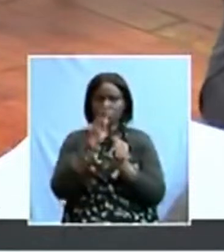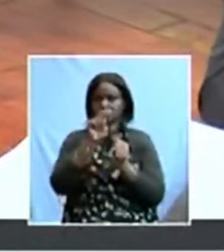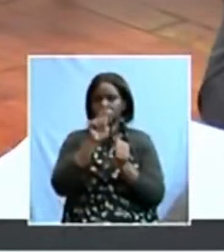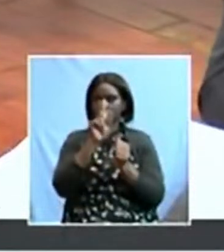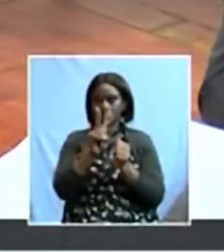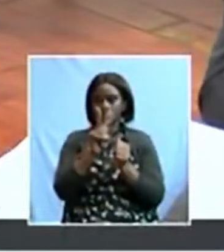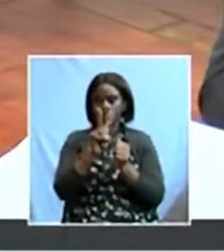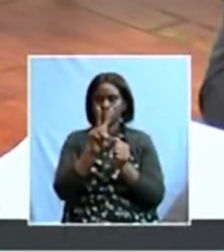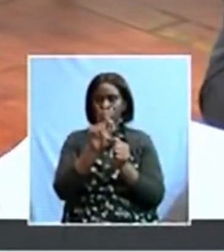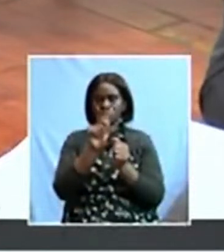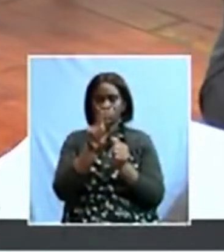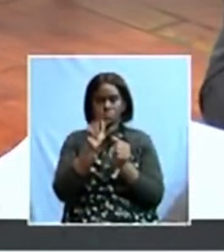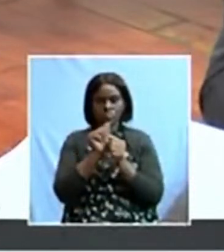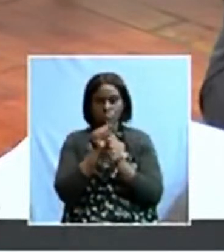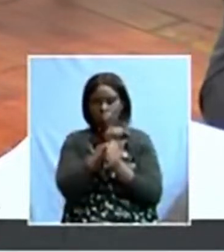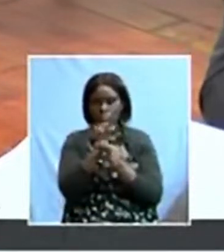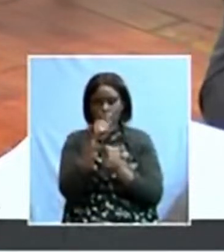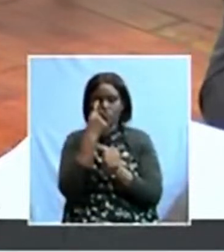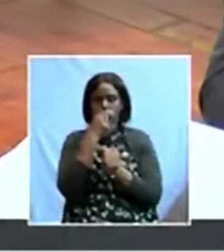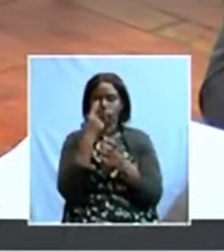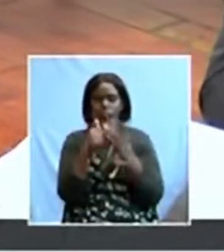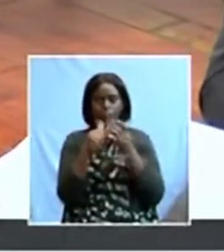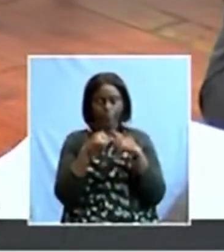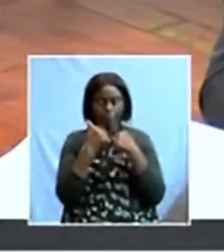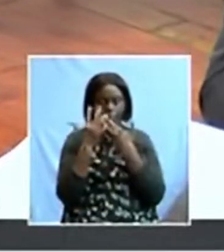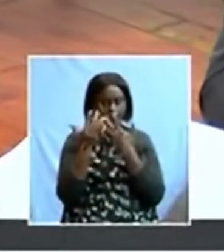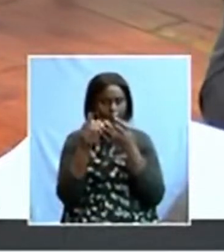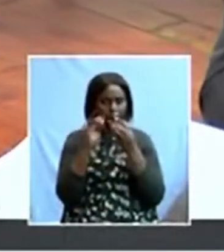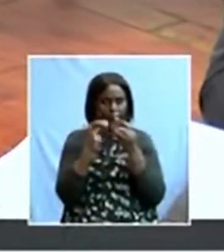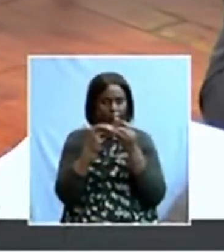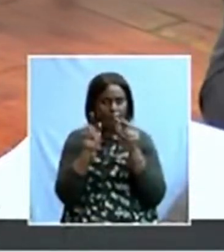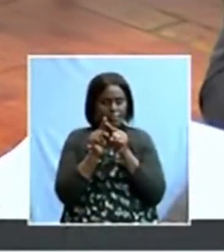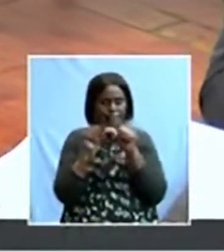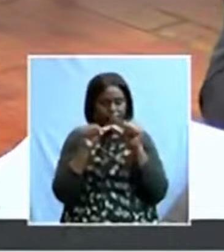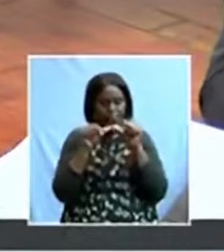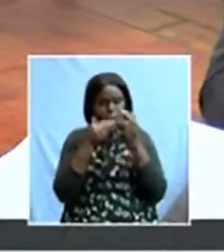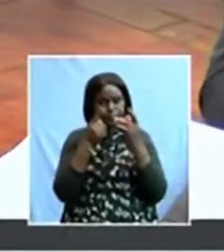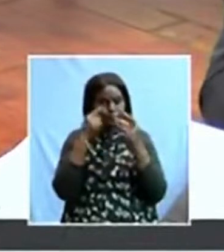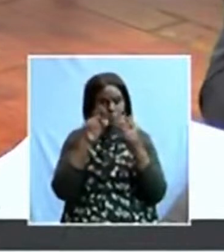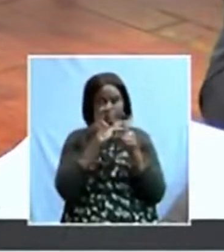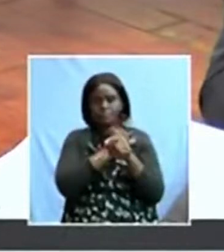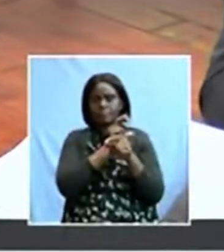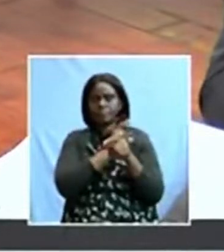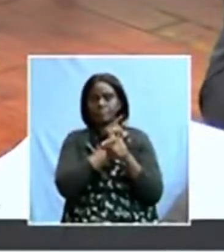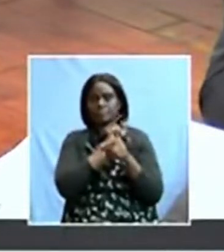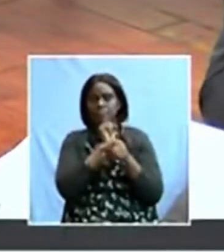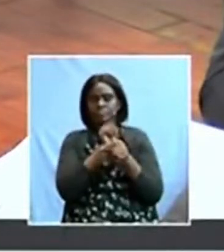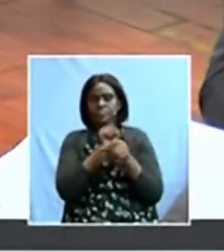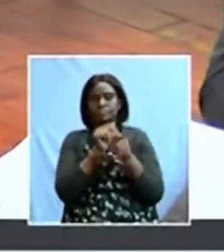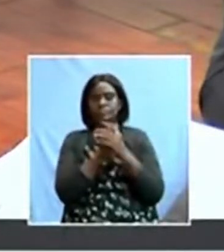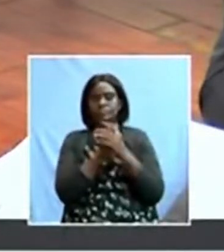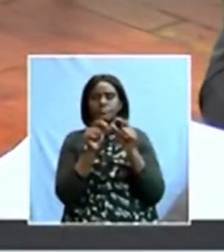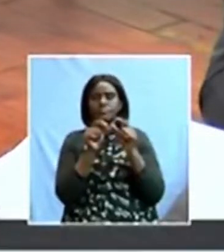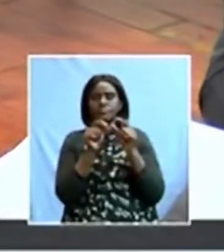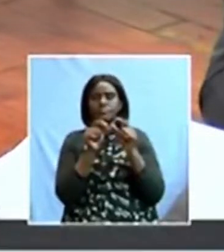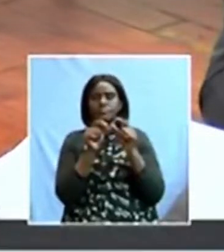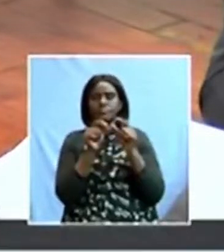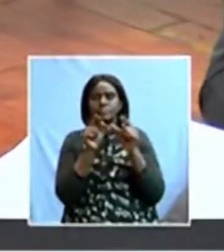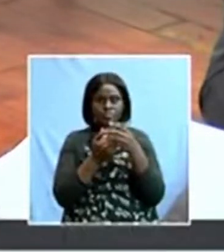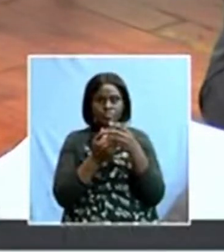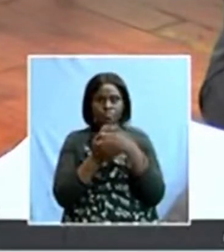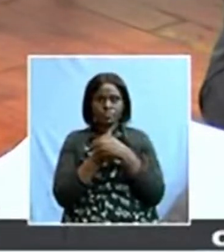television sets, and those are the ones we were waiting and are still waiting on the police to